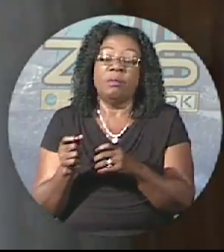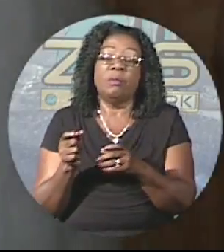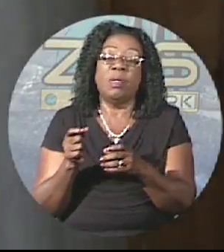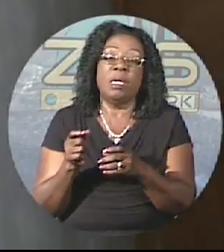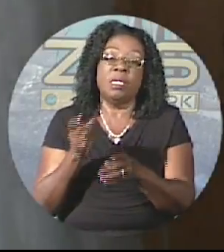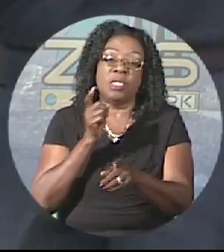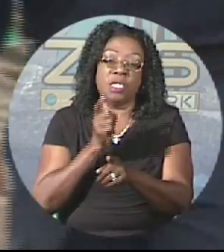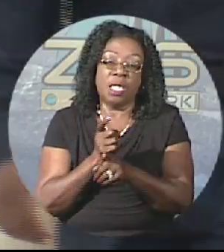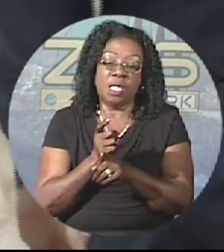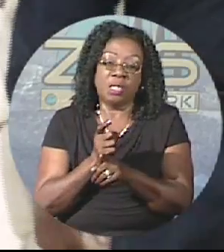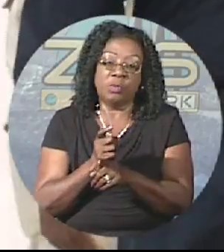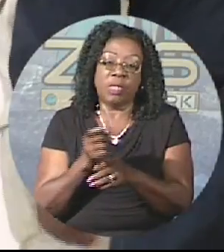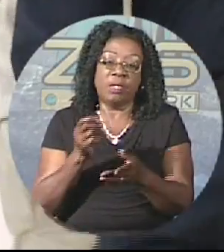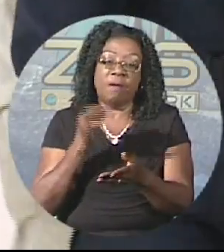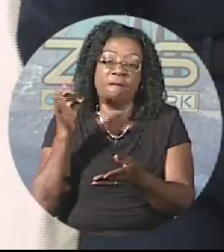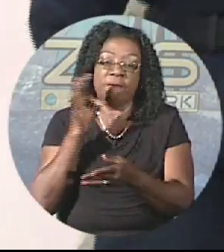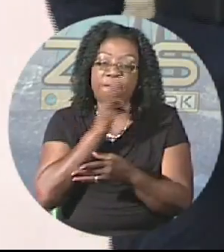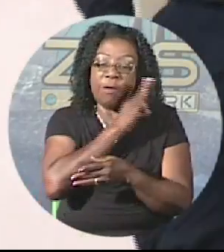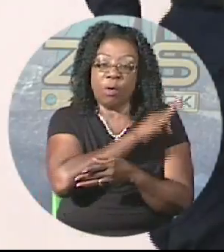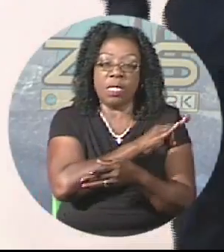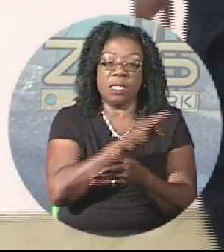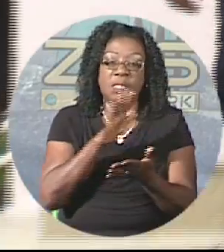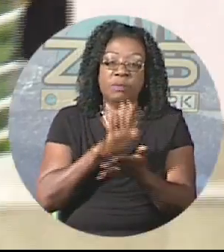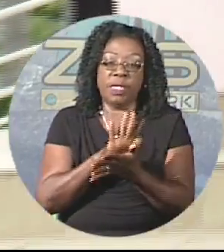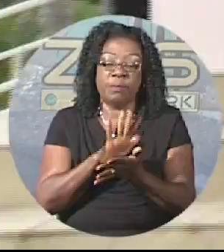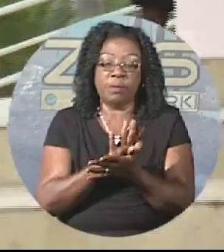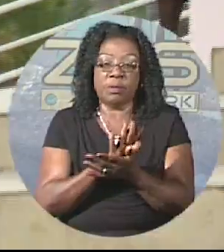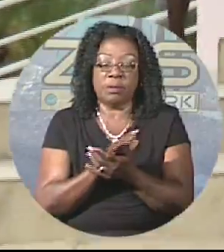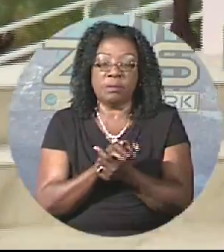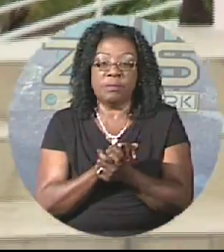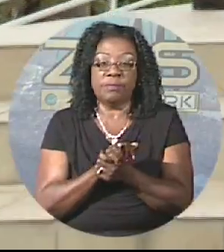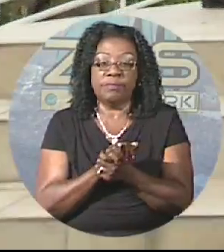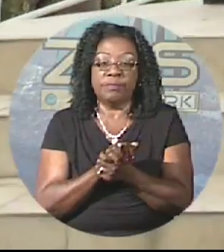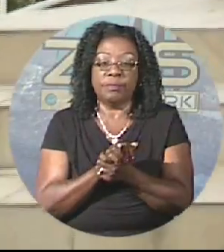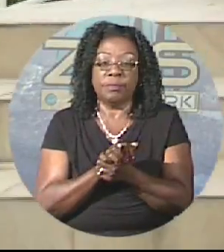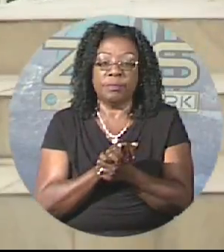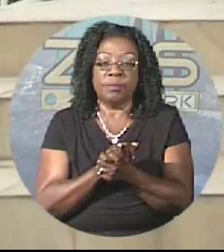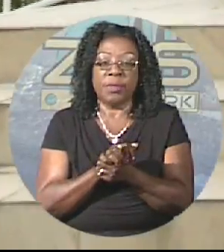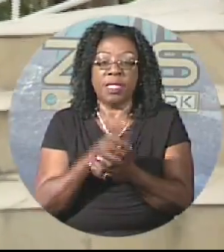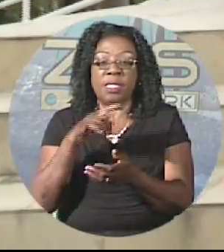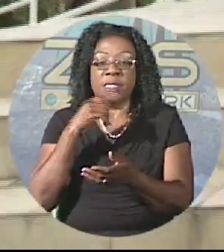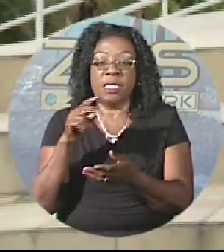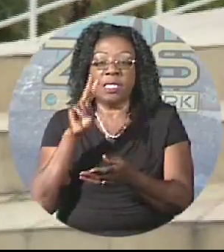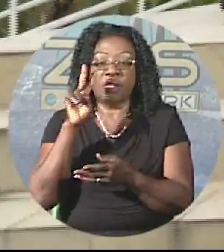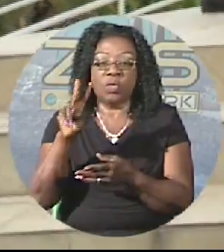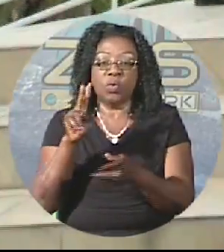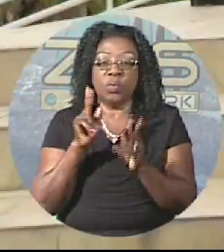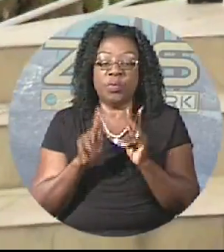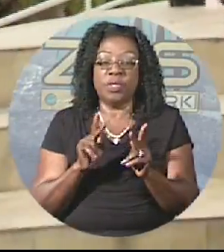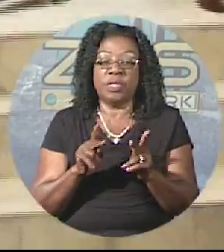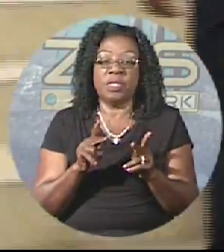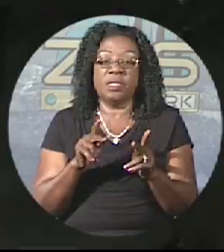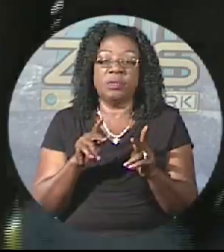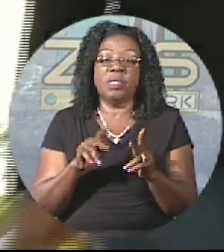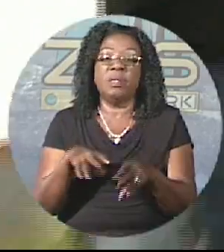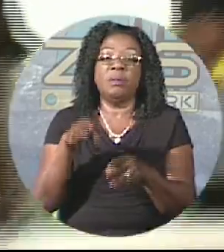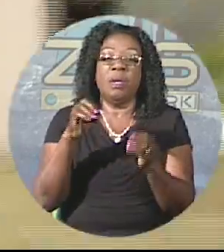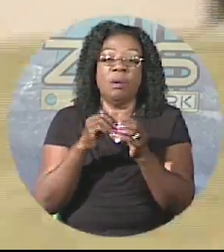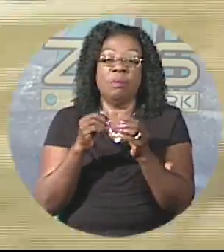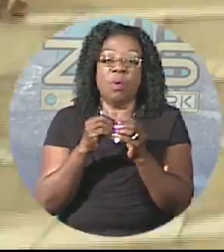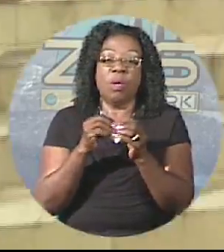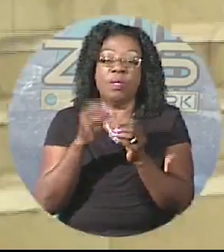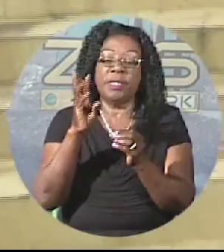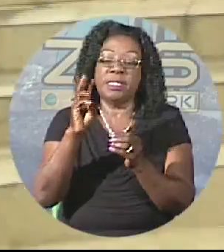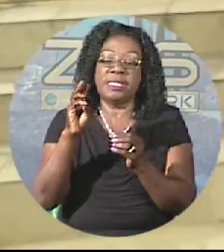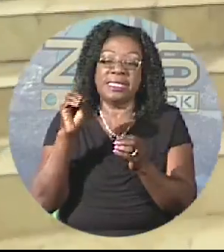conspiracy to falsify accounts, and fraud by false pretenses. It's alleged that the two obtained more than $6,000, which was the property